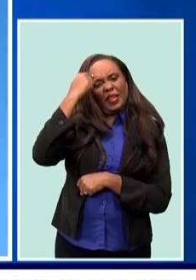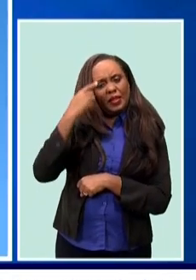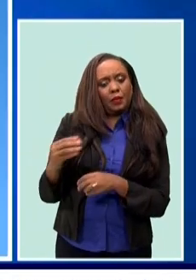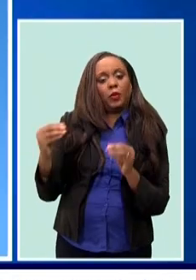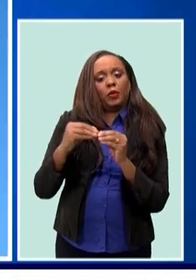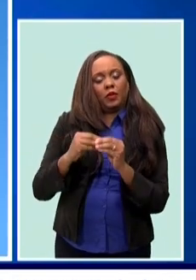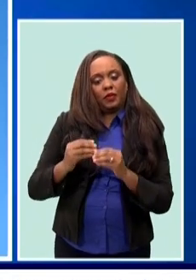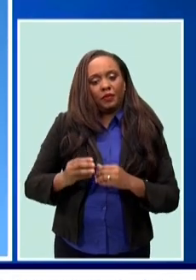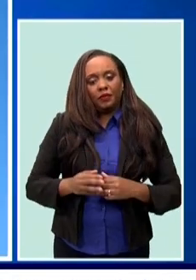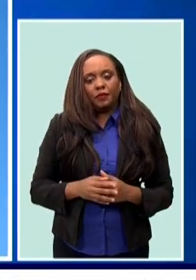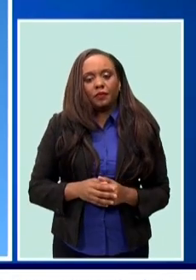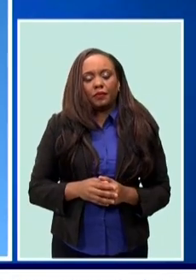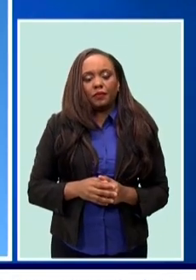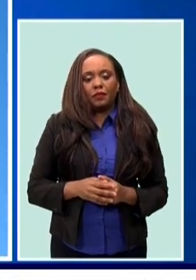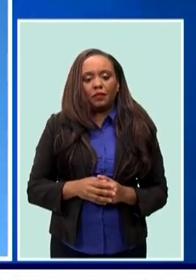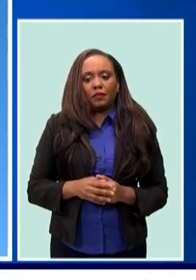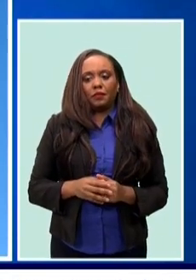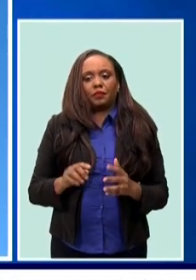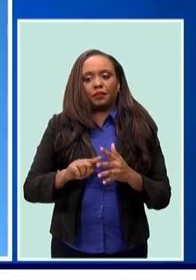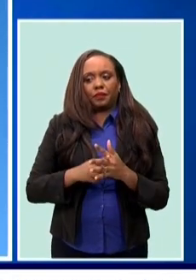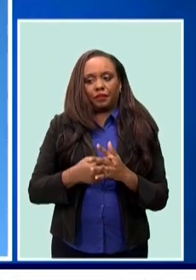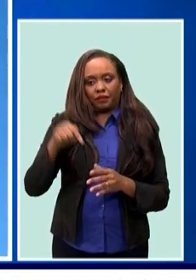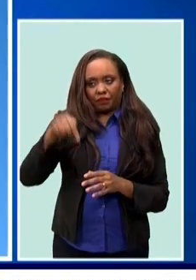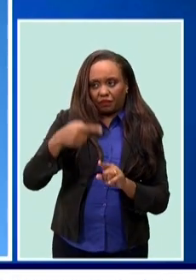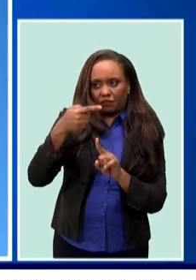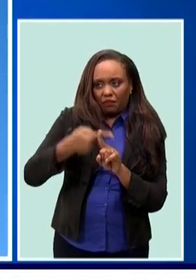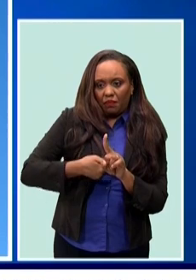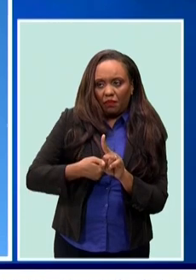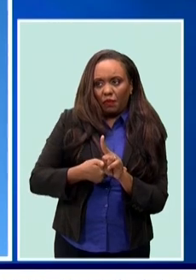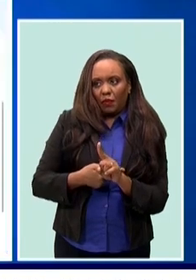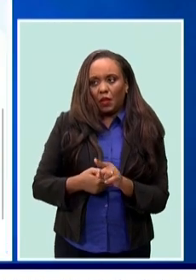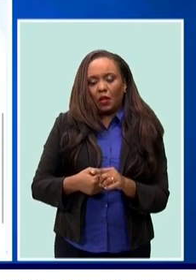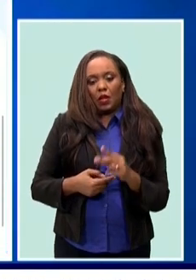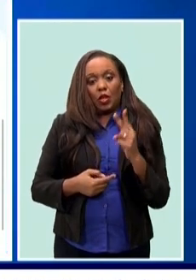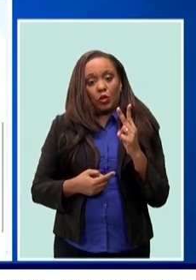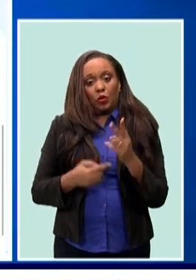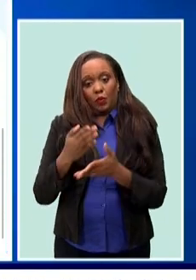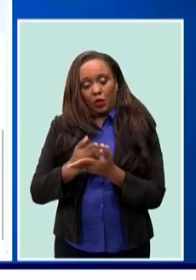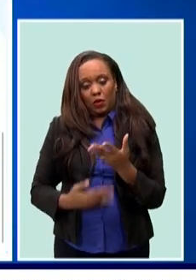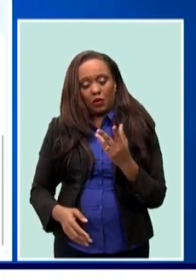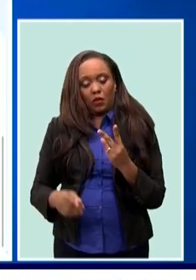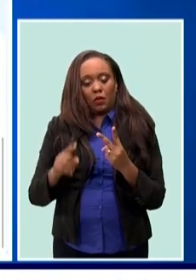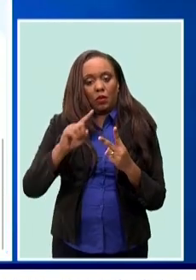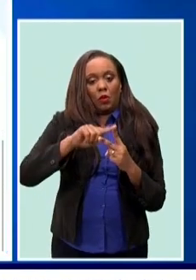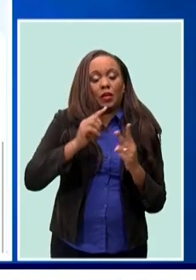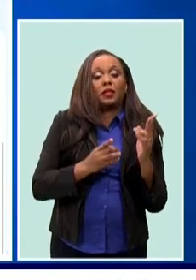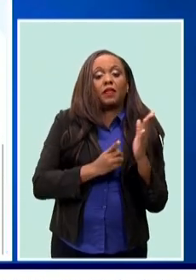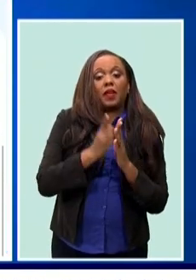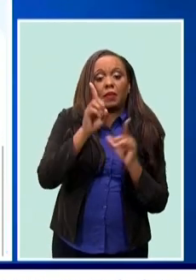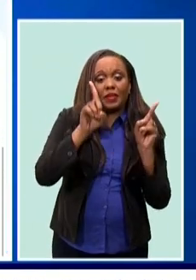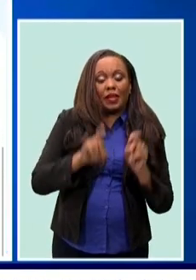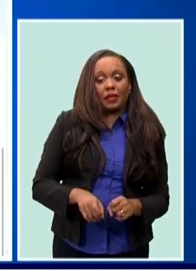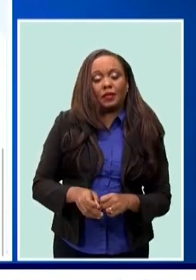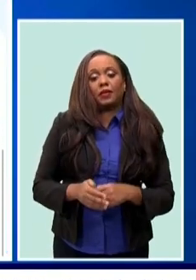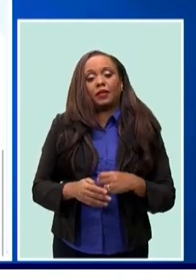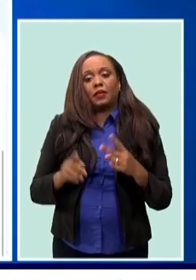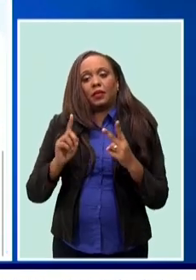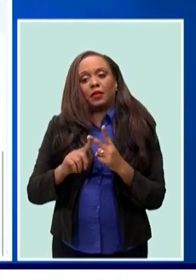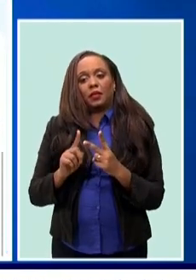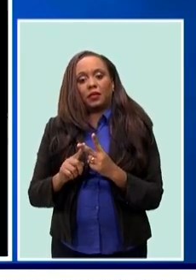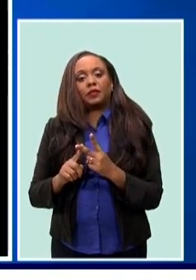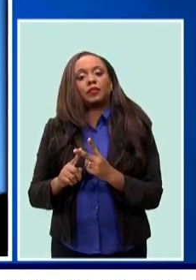The pilot, which starts this month, will be executed in two phases, one for development and testing, which will be followed